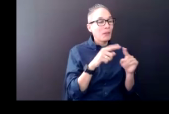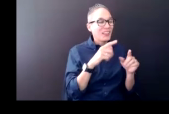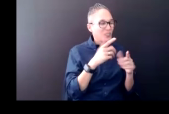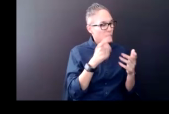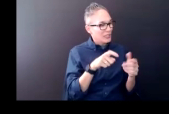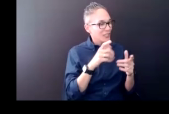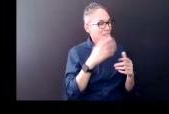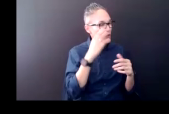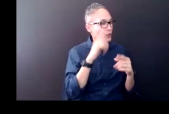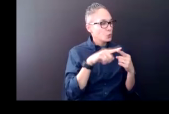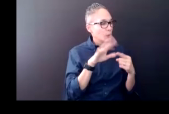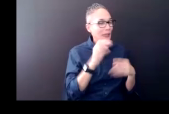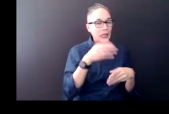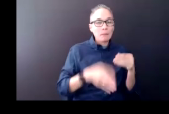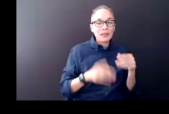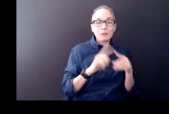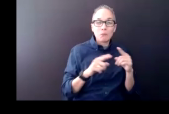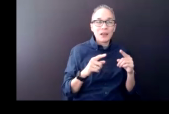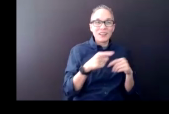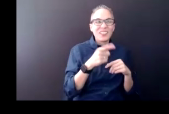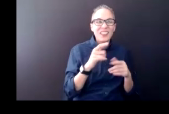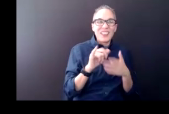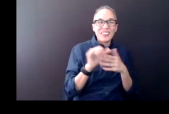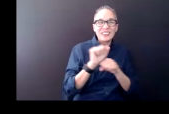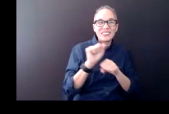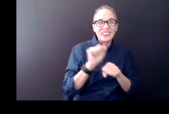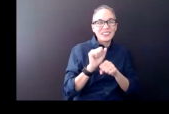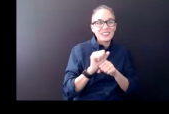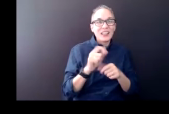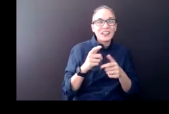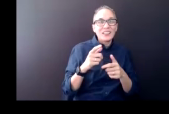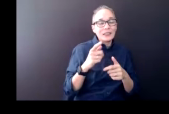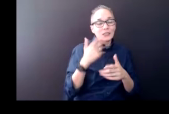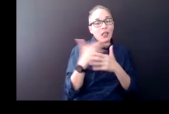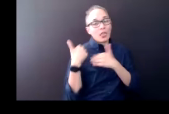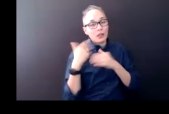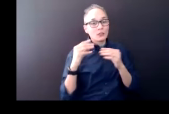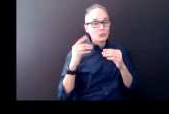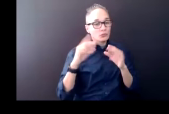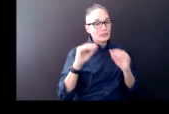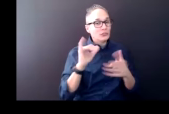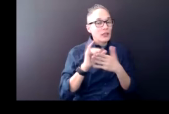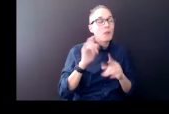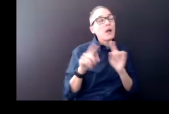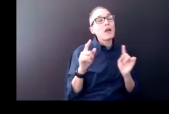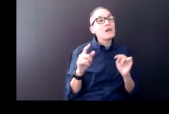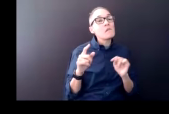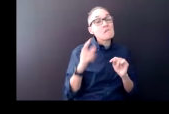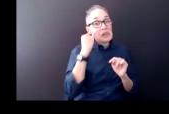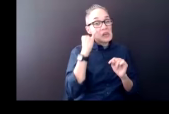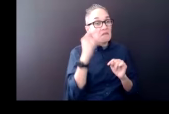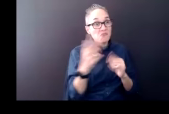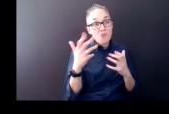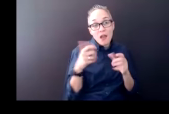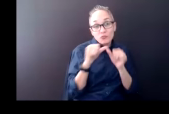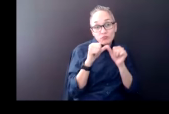complete, sometimes useful task related to the topic of teaching. So anyway, I don't know if you want to, you're welcome to